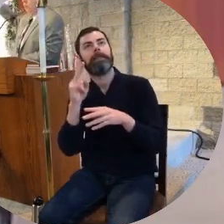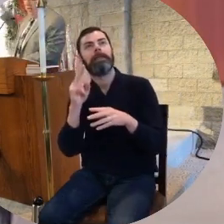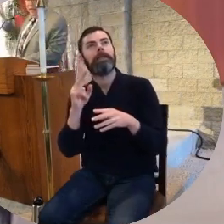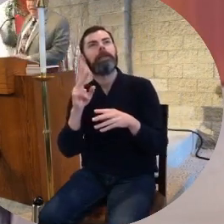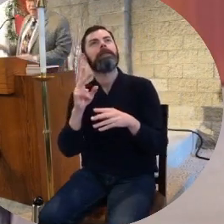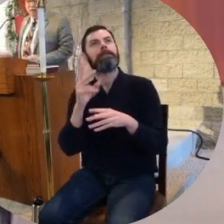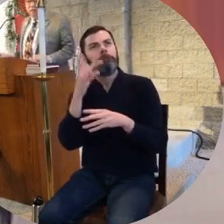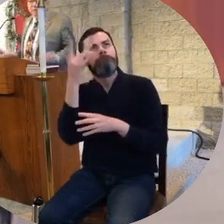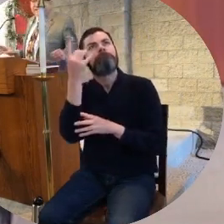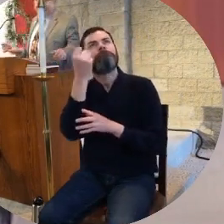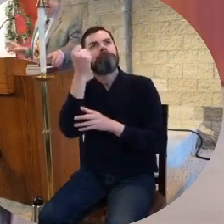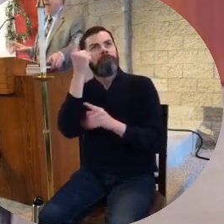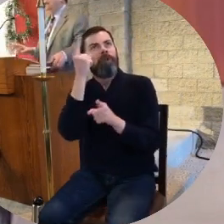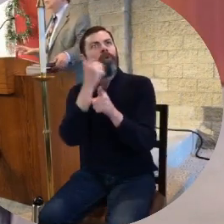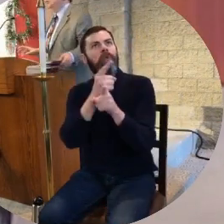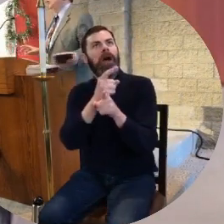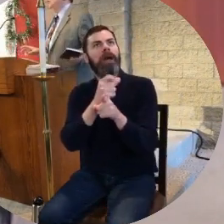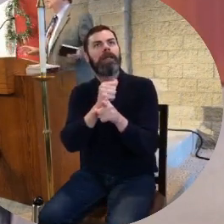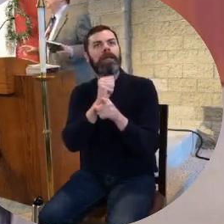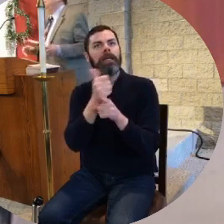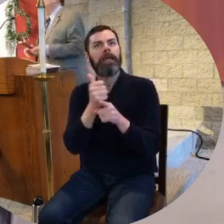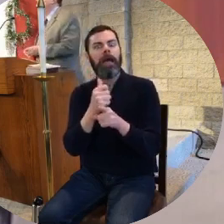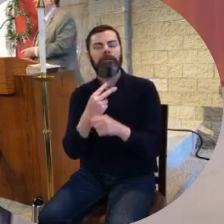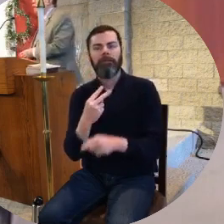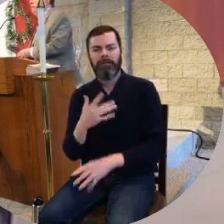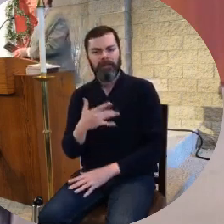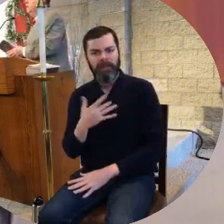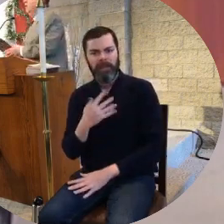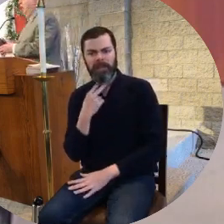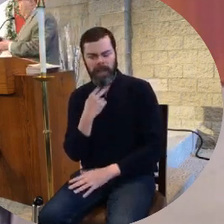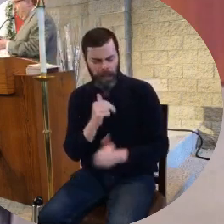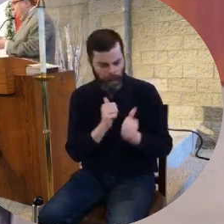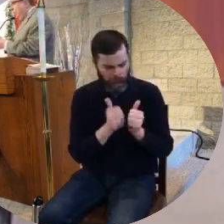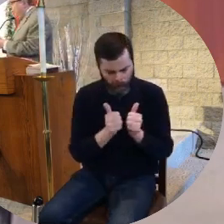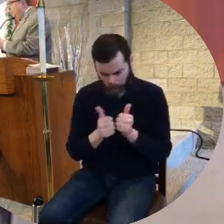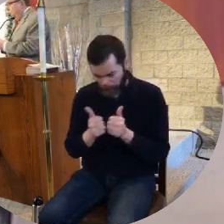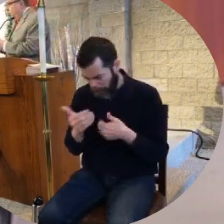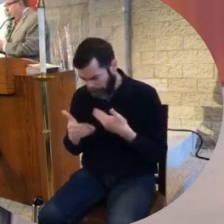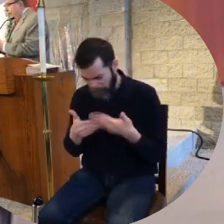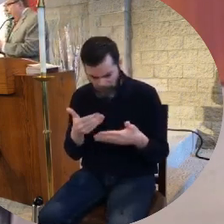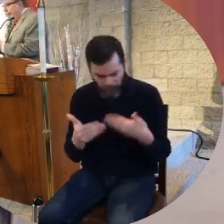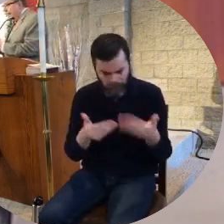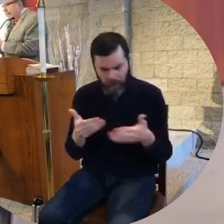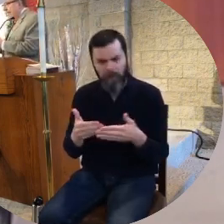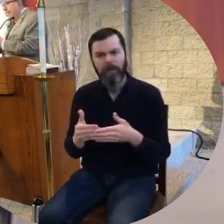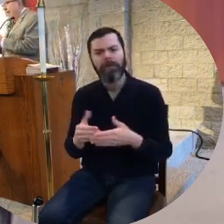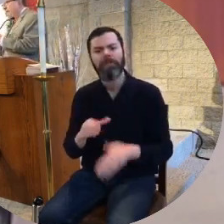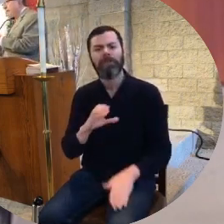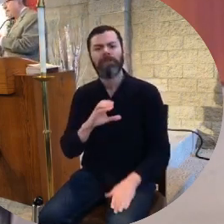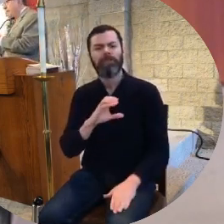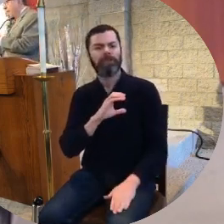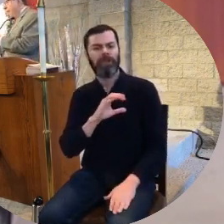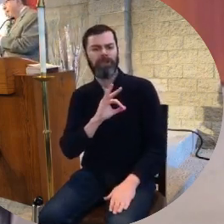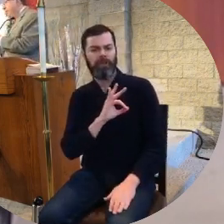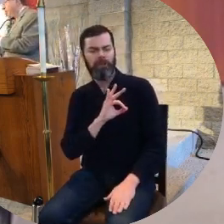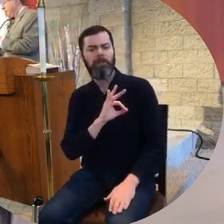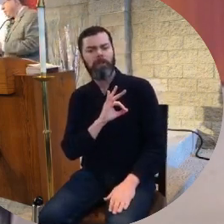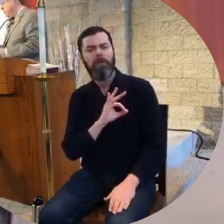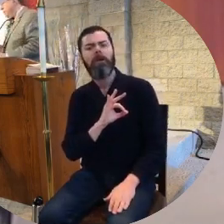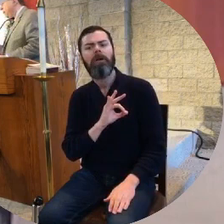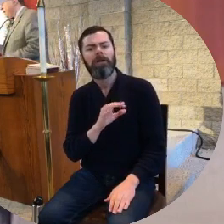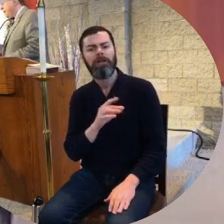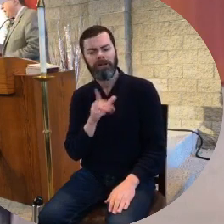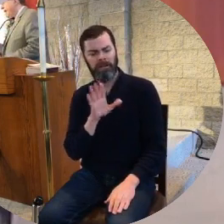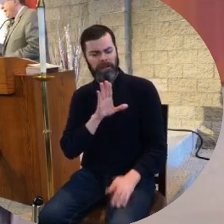up in those blessed hows. Charles Fillmore, co-founder of our Unity Movement, he says this about